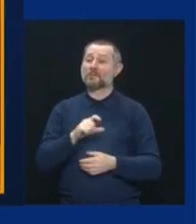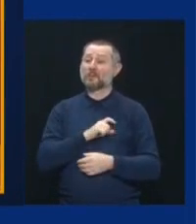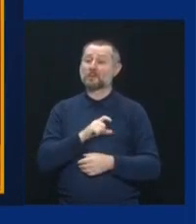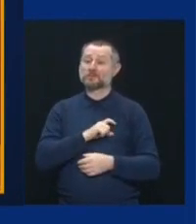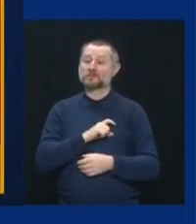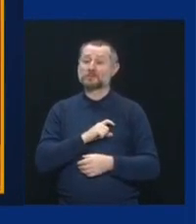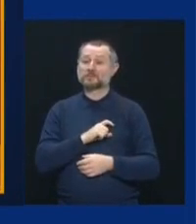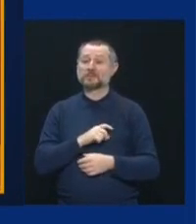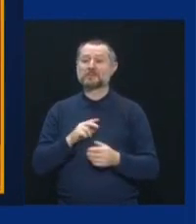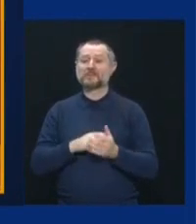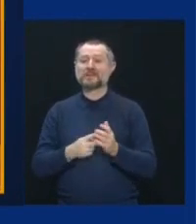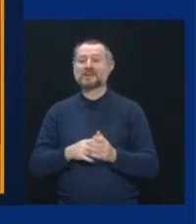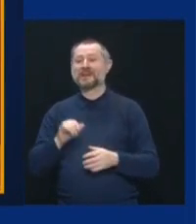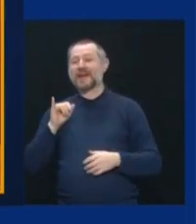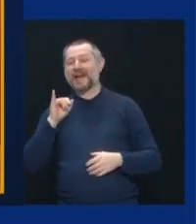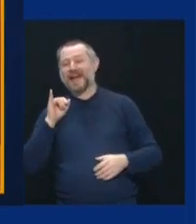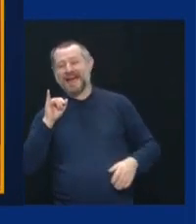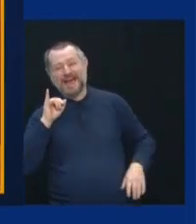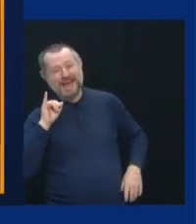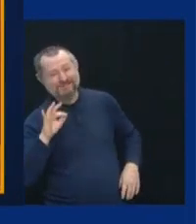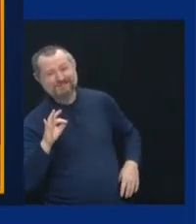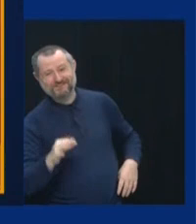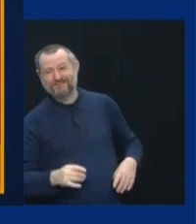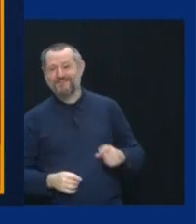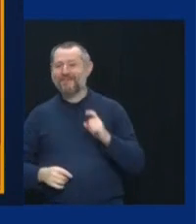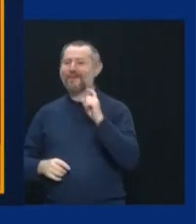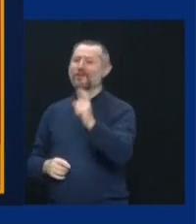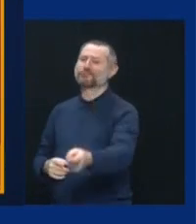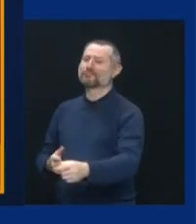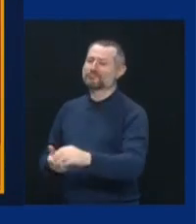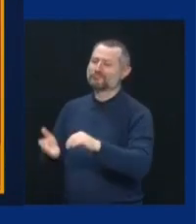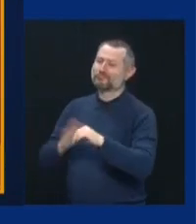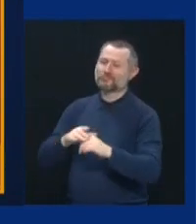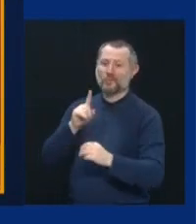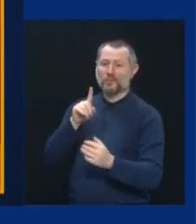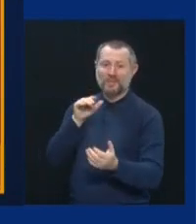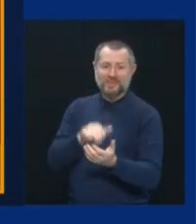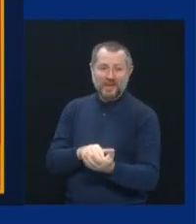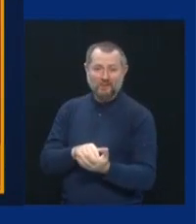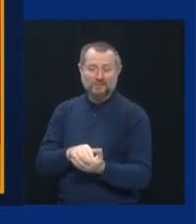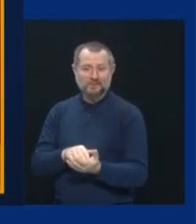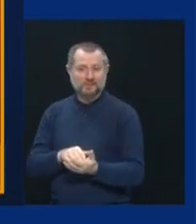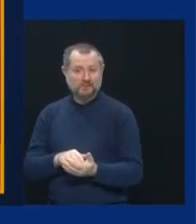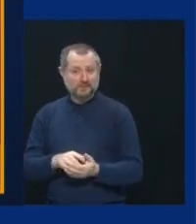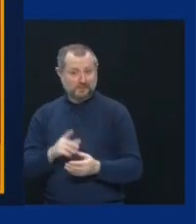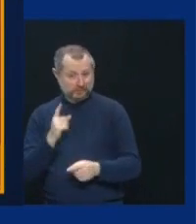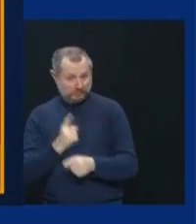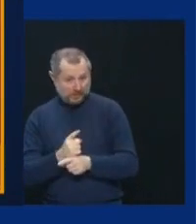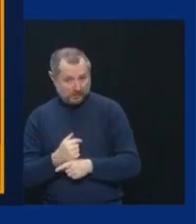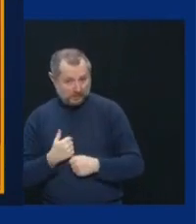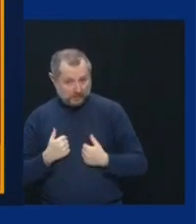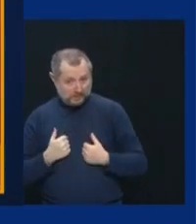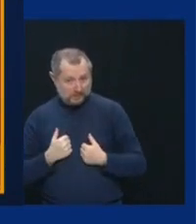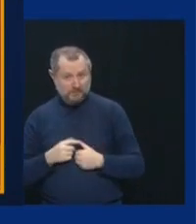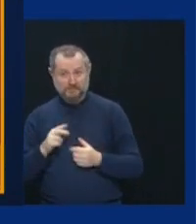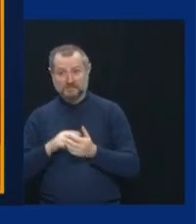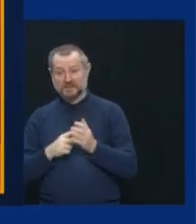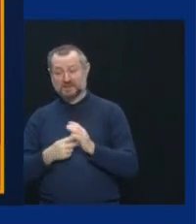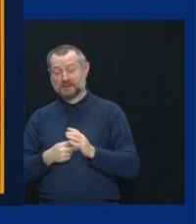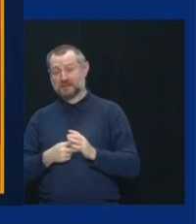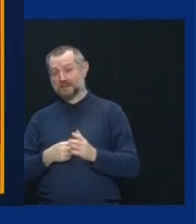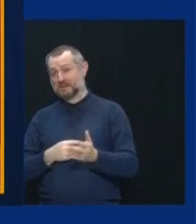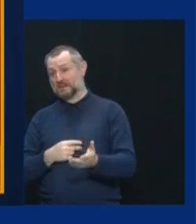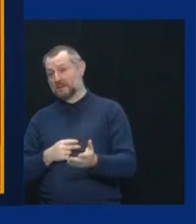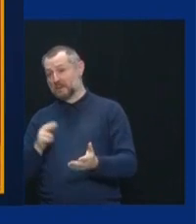if the city gave you an additional 1,000 from where we are now, right? You would be, with the city giving 500